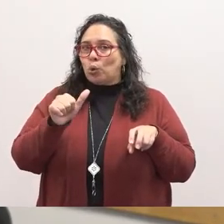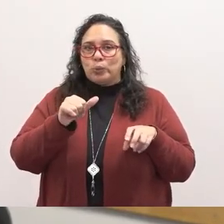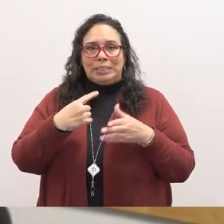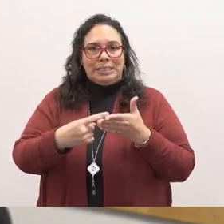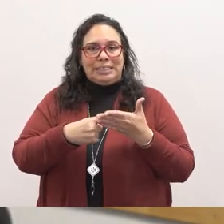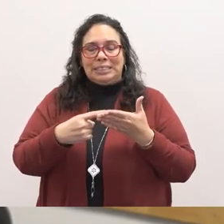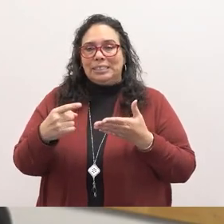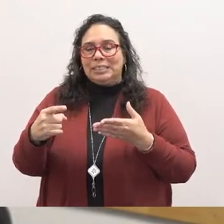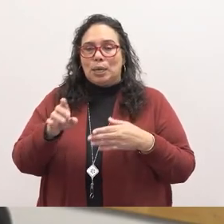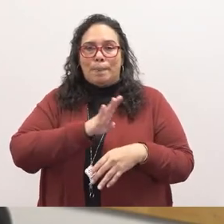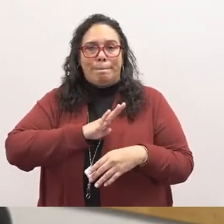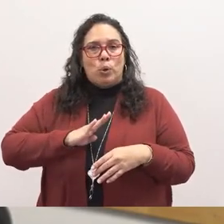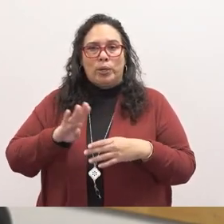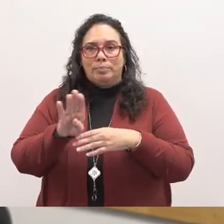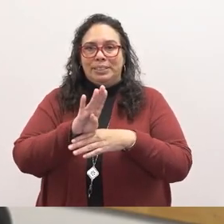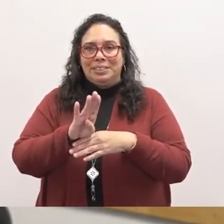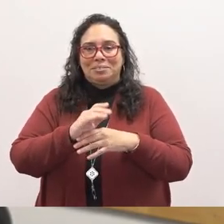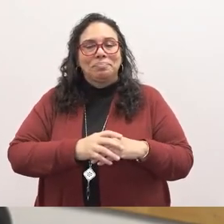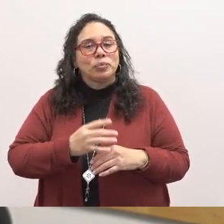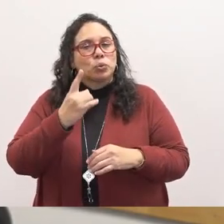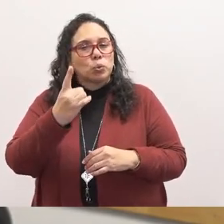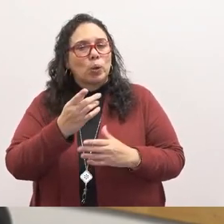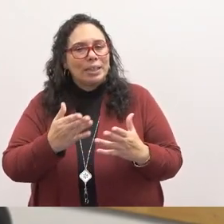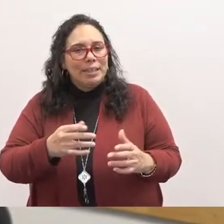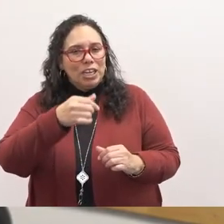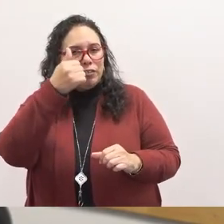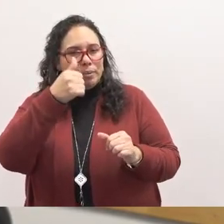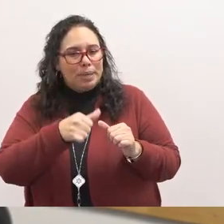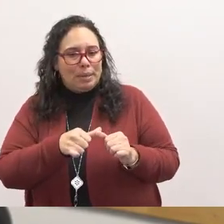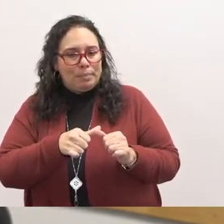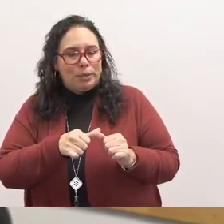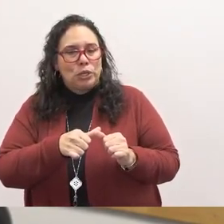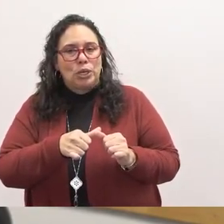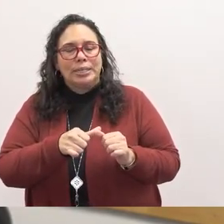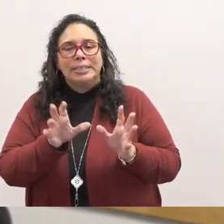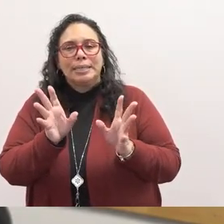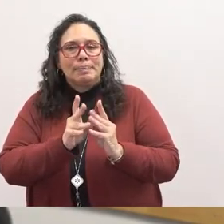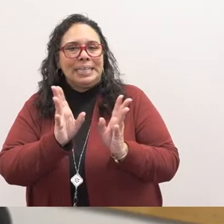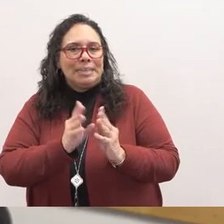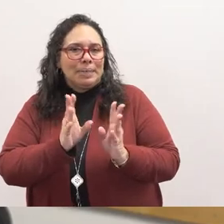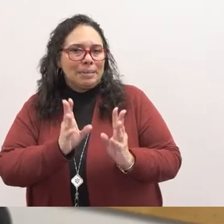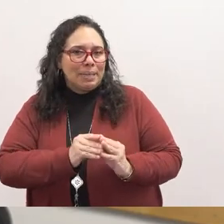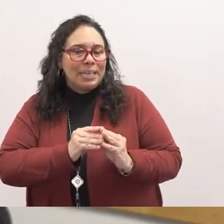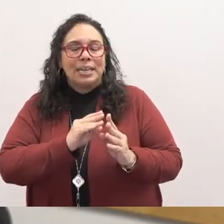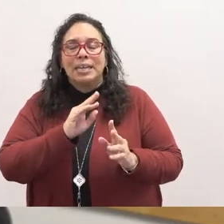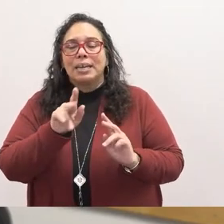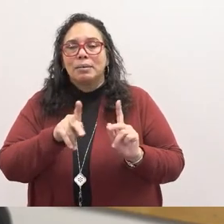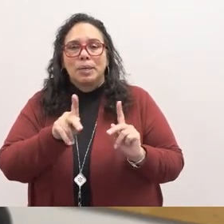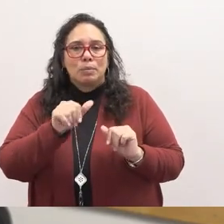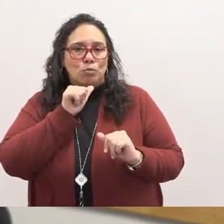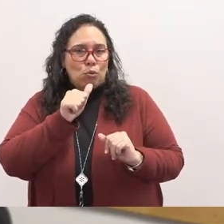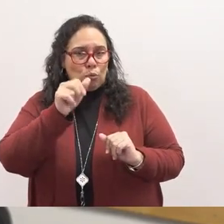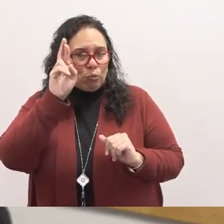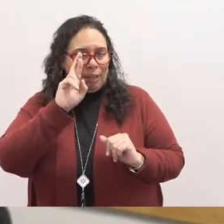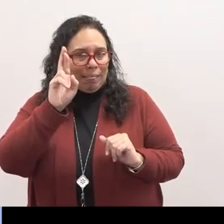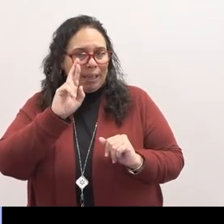right? One thing to remember too are serial meetings. Sometimes people don't realize that, and I'll use an